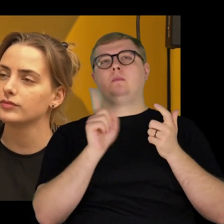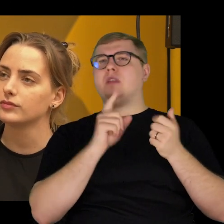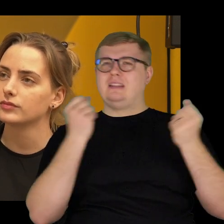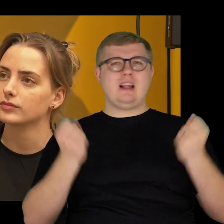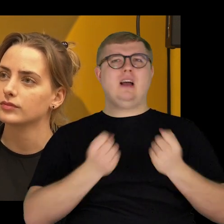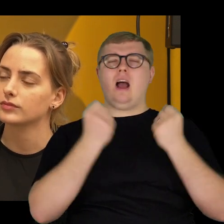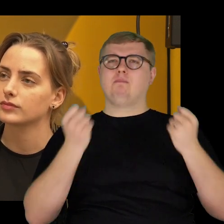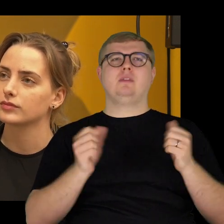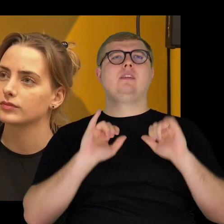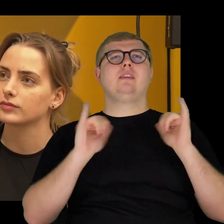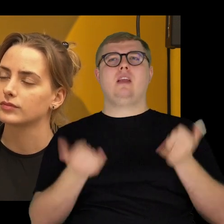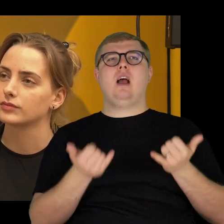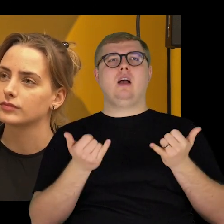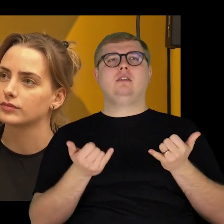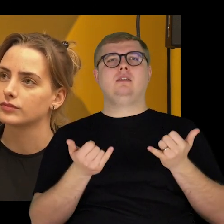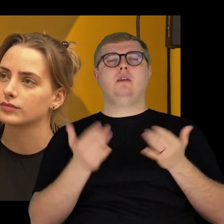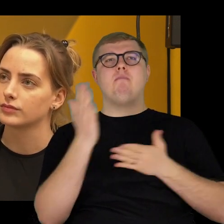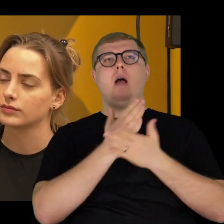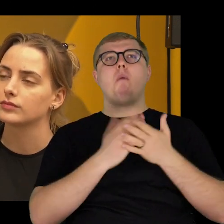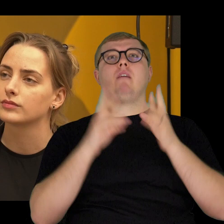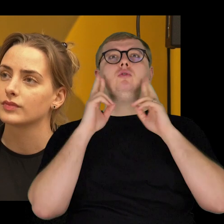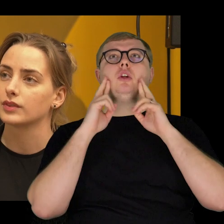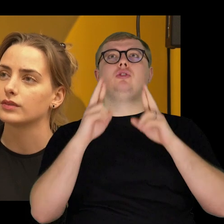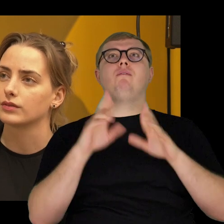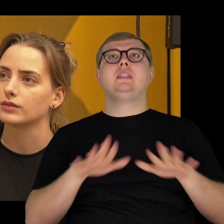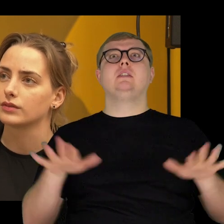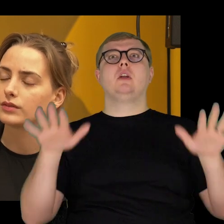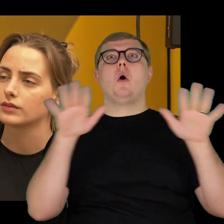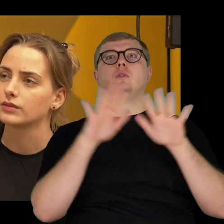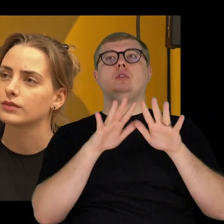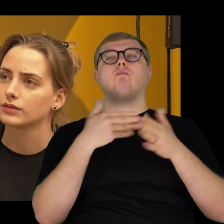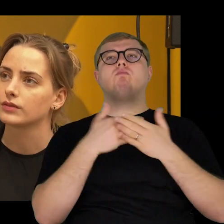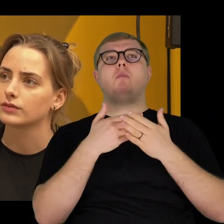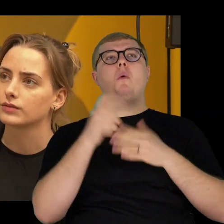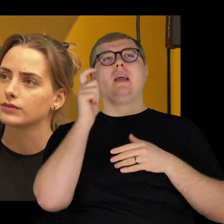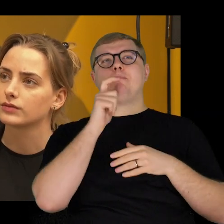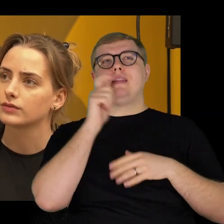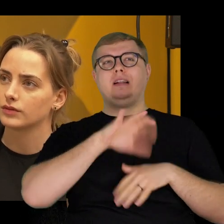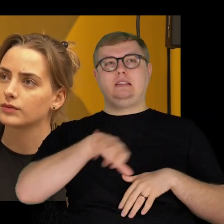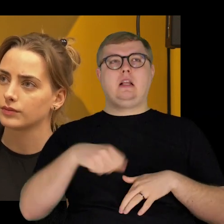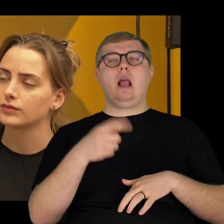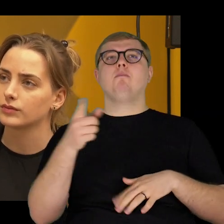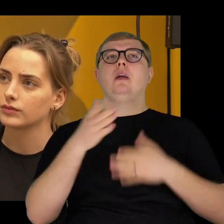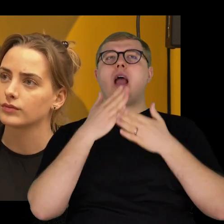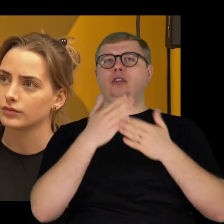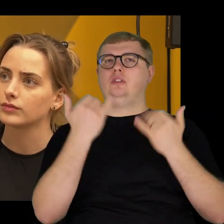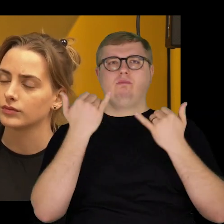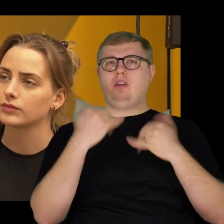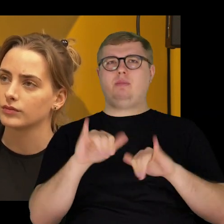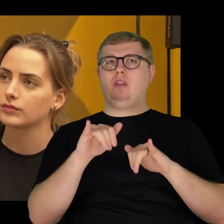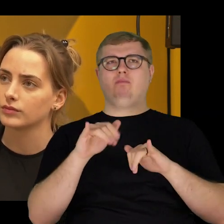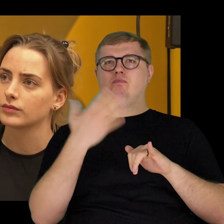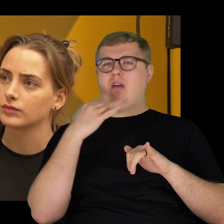to somehow map the reality as it is, as forensic is doing on a very impressive way,